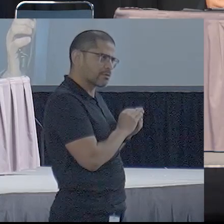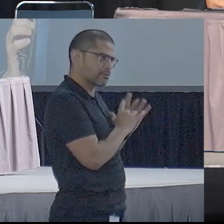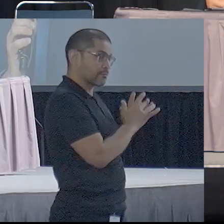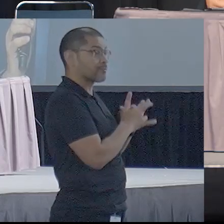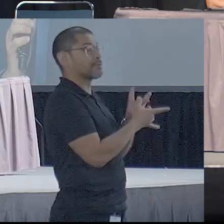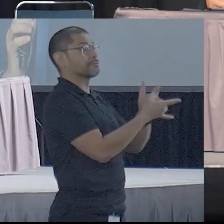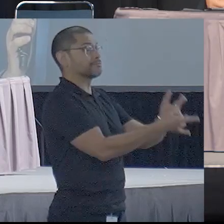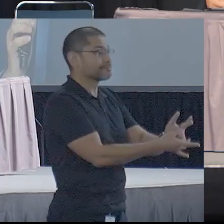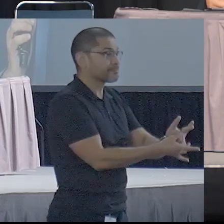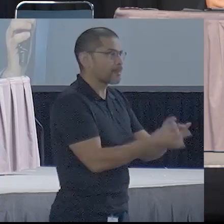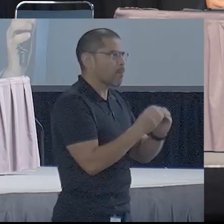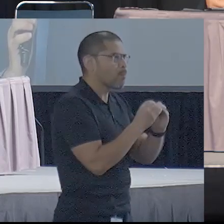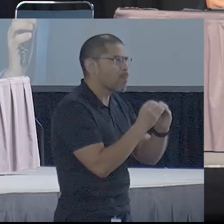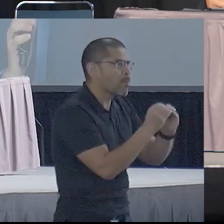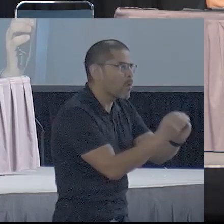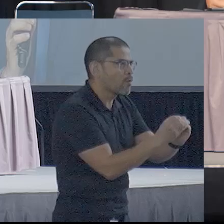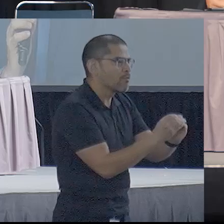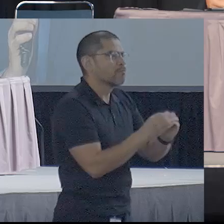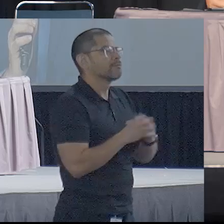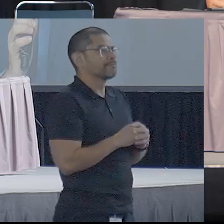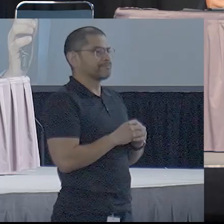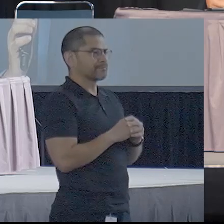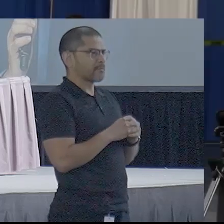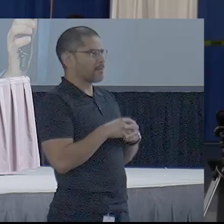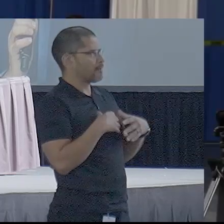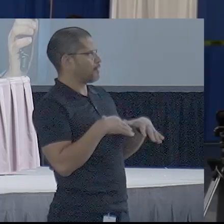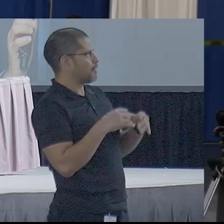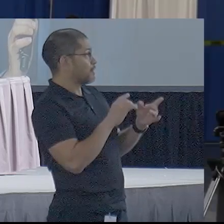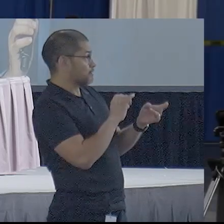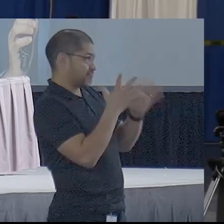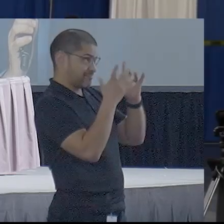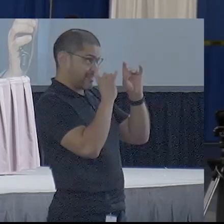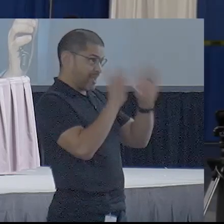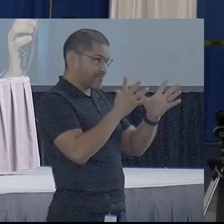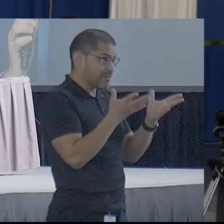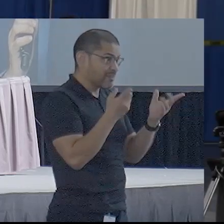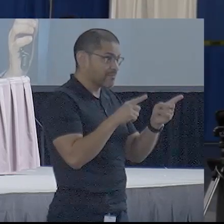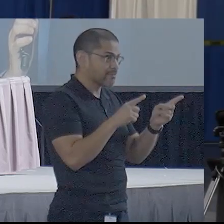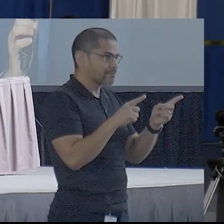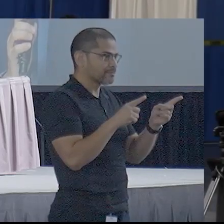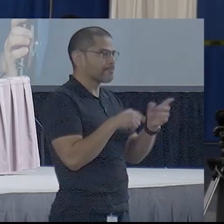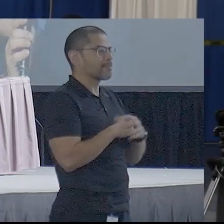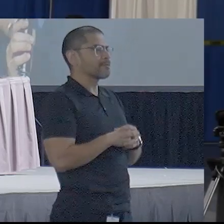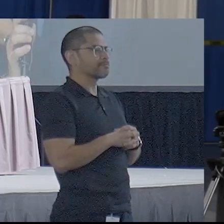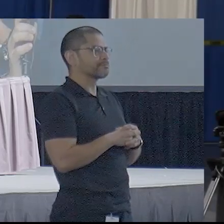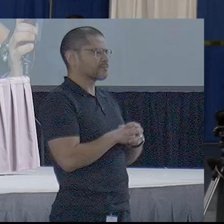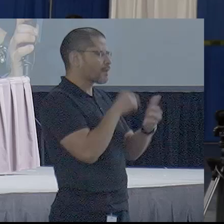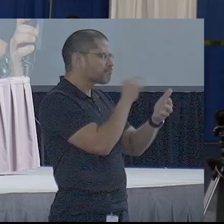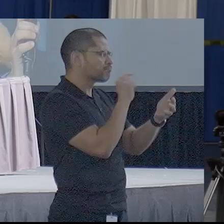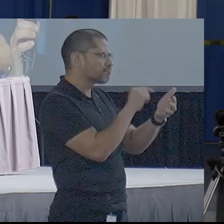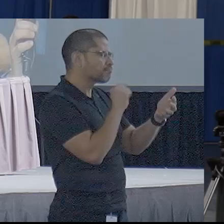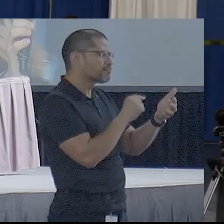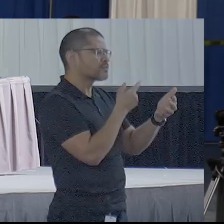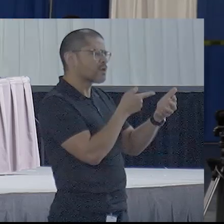a disaster, relationships is really what matters, especially with your neighbors, with people that can make decisions, like